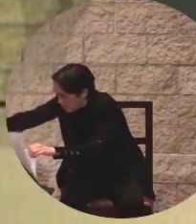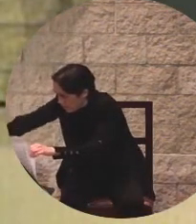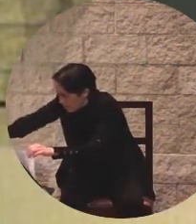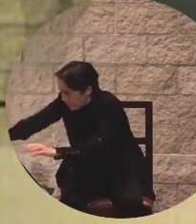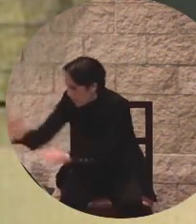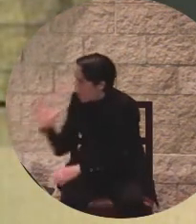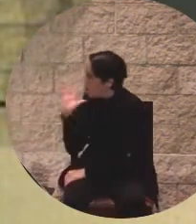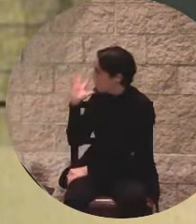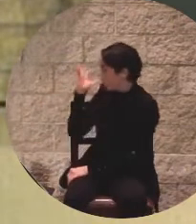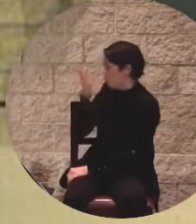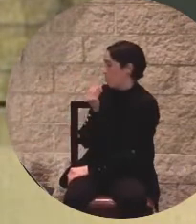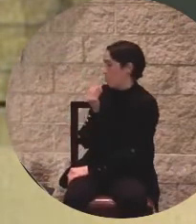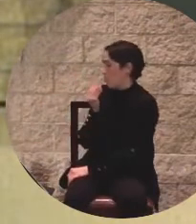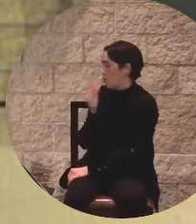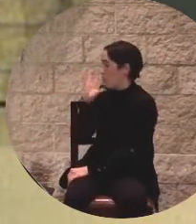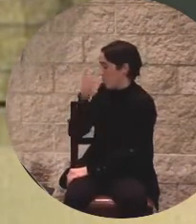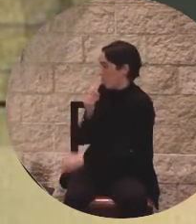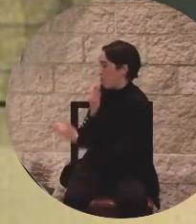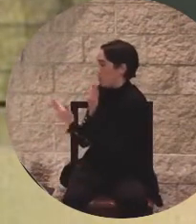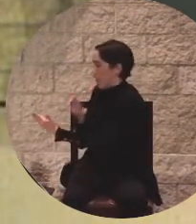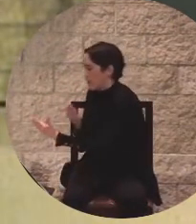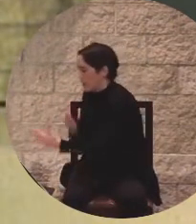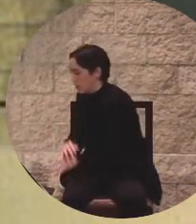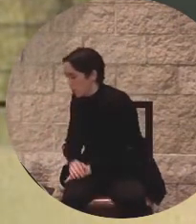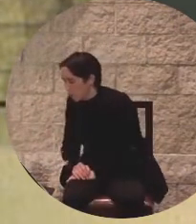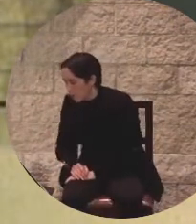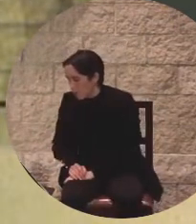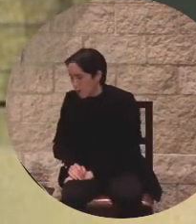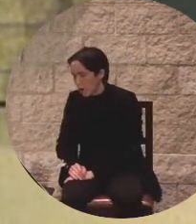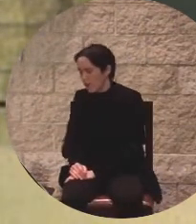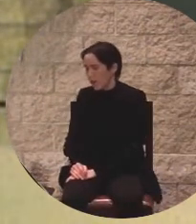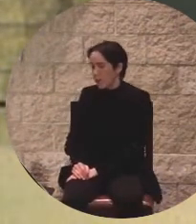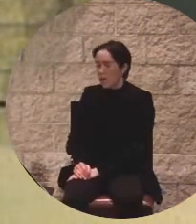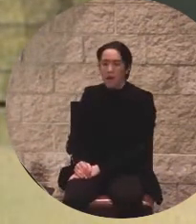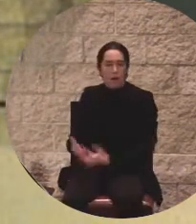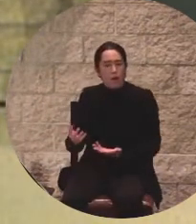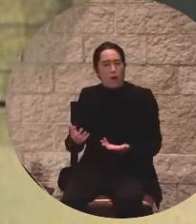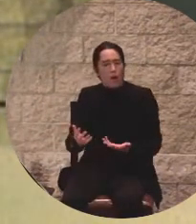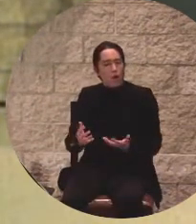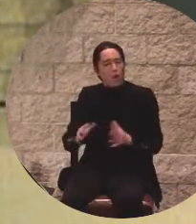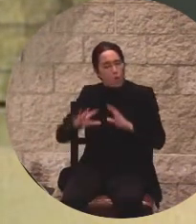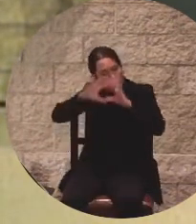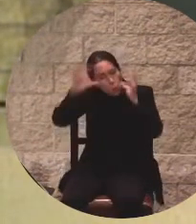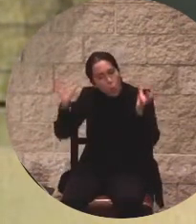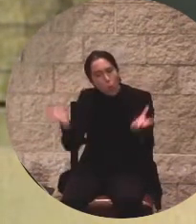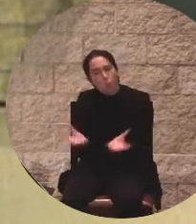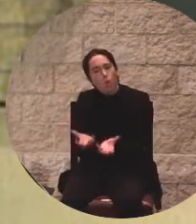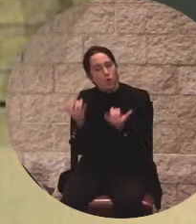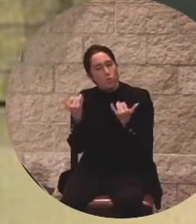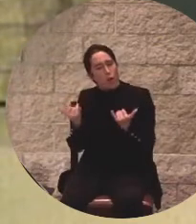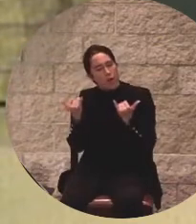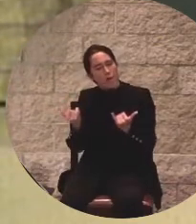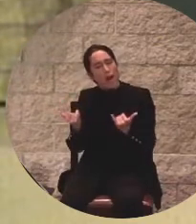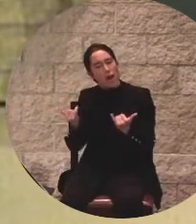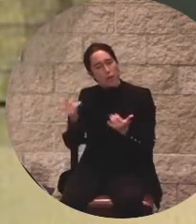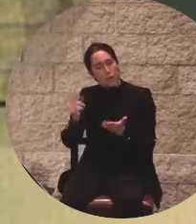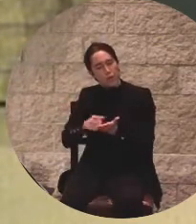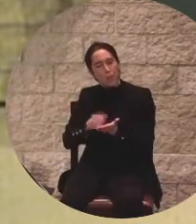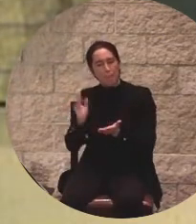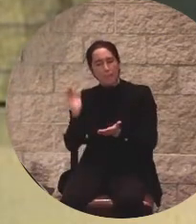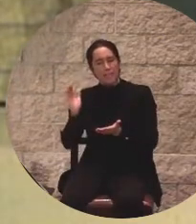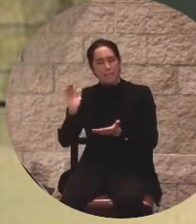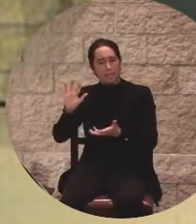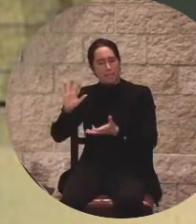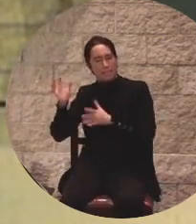Beautiful. Beautiful. Thank you. In a world that can appear disharmonious, you cannot underestimate the